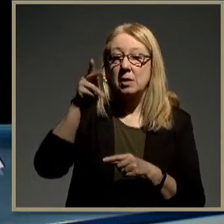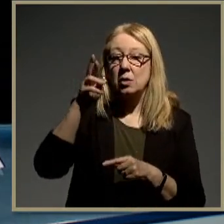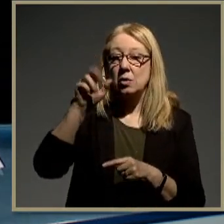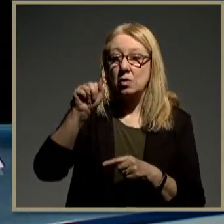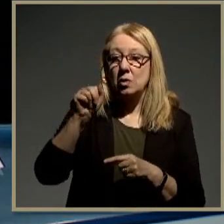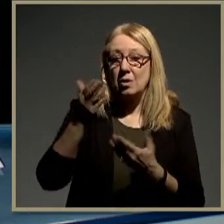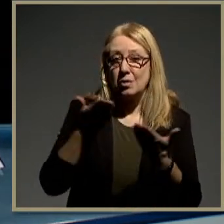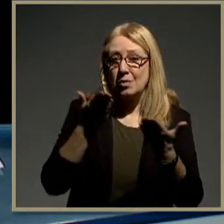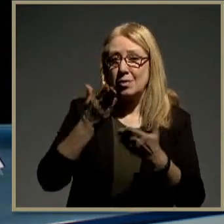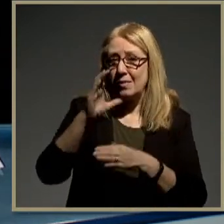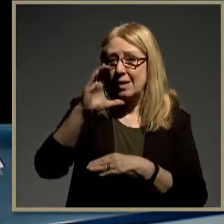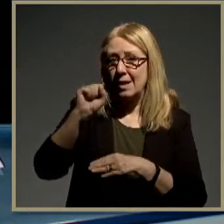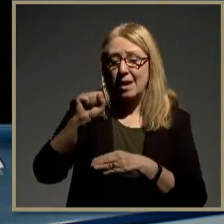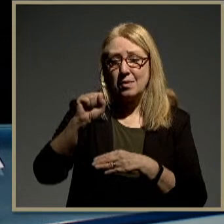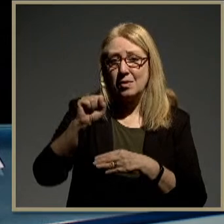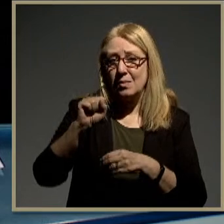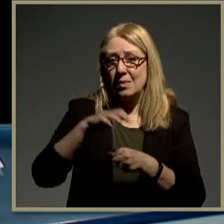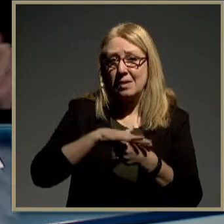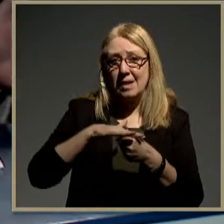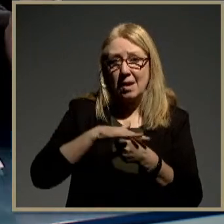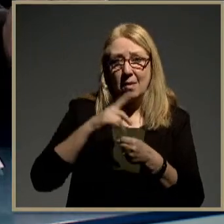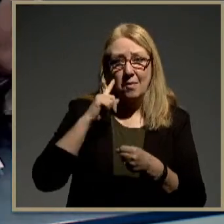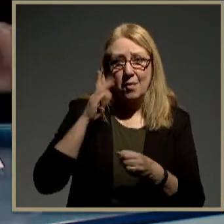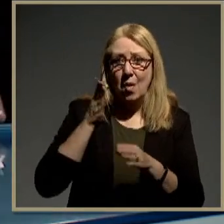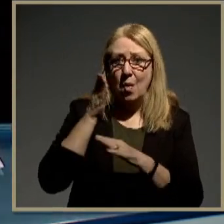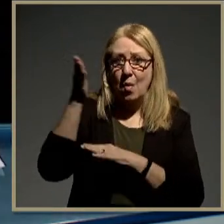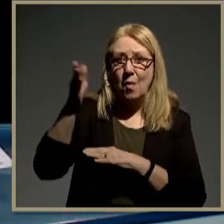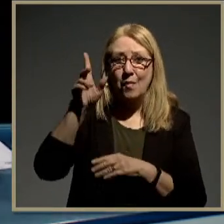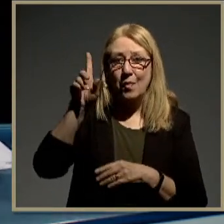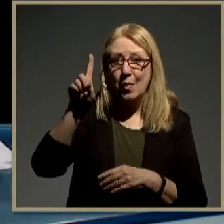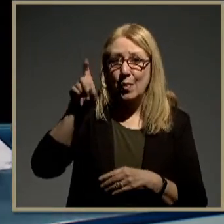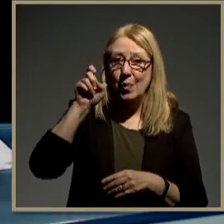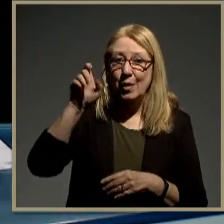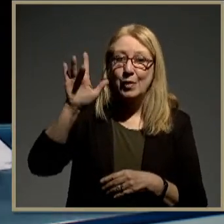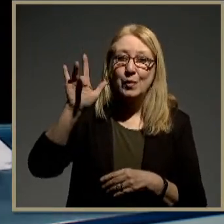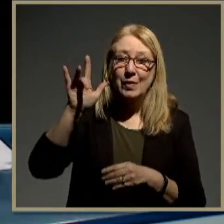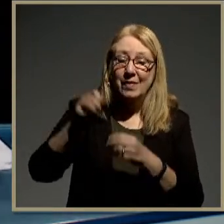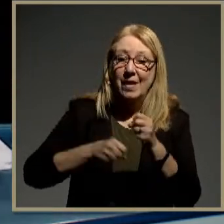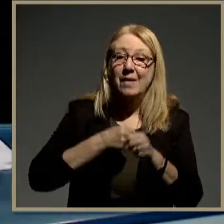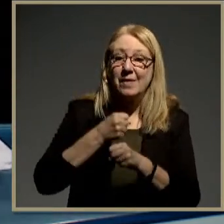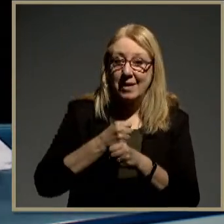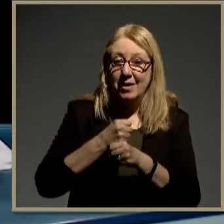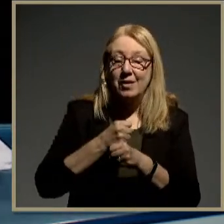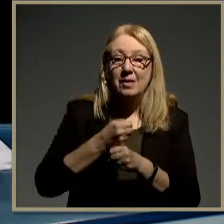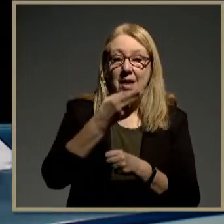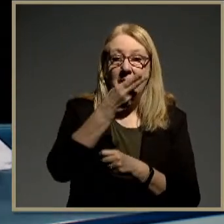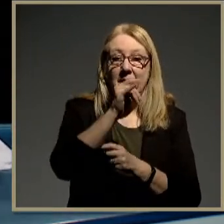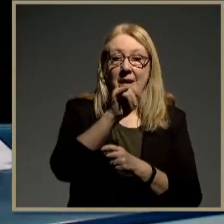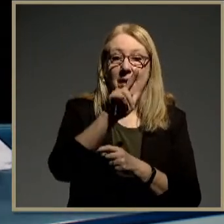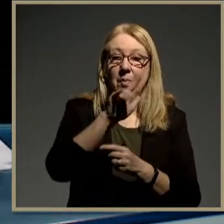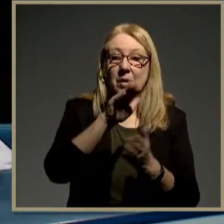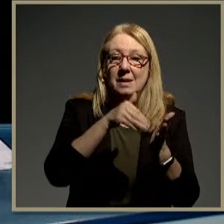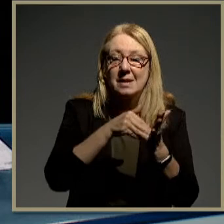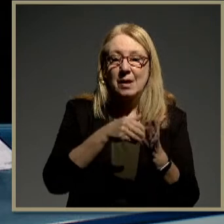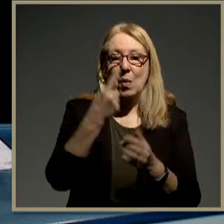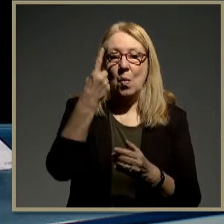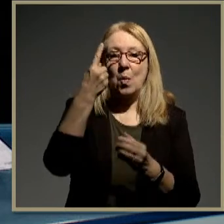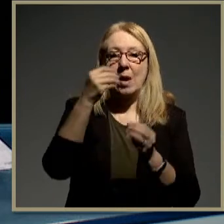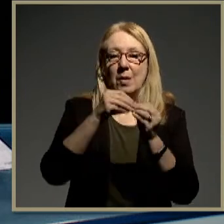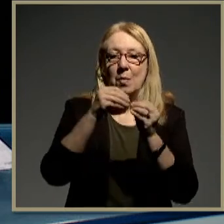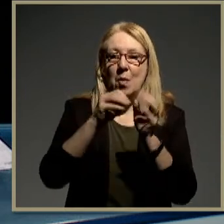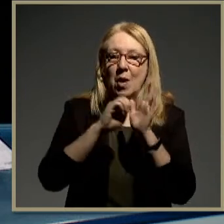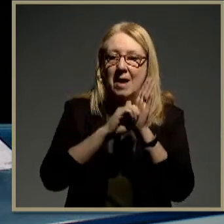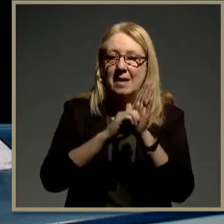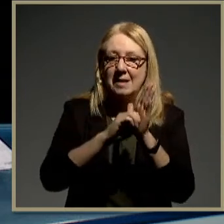the Colorado Springs community for well over 125 years. The Hybl Center is just one more example